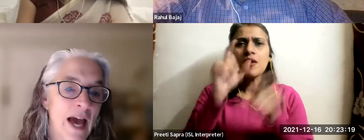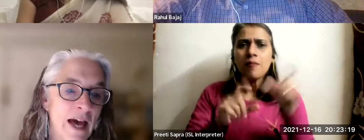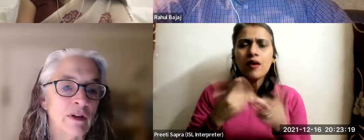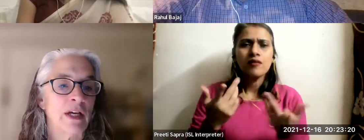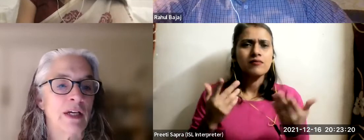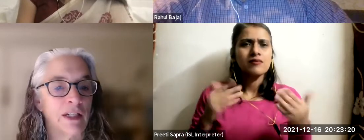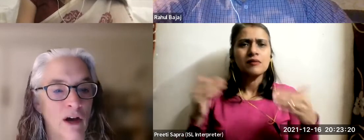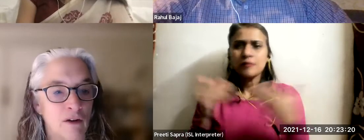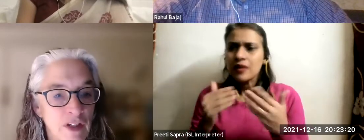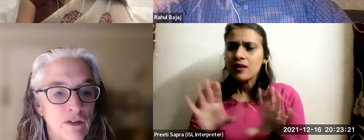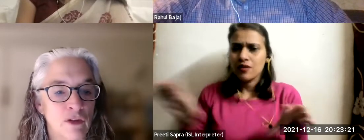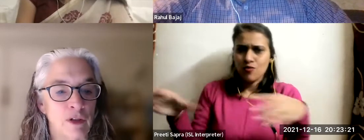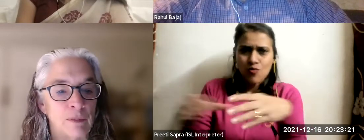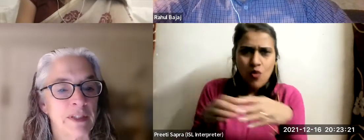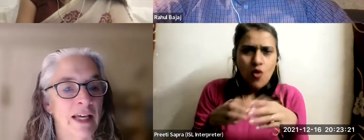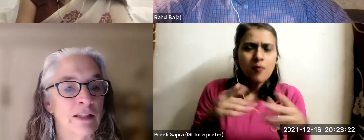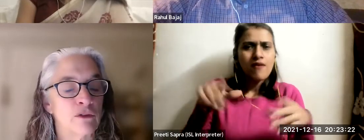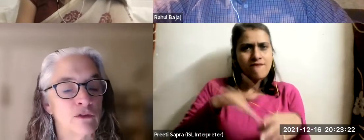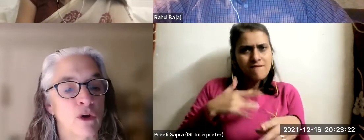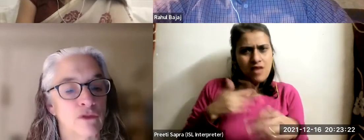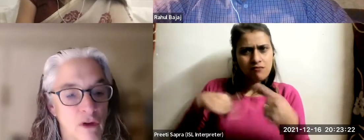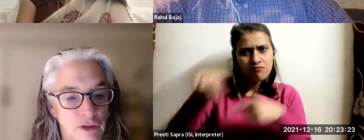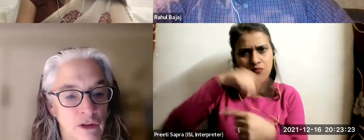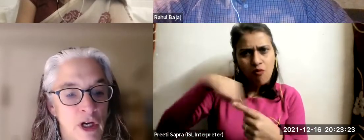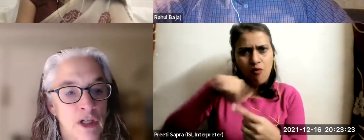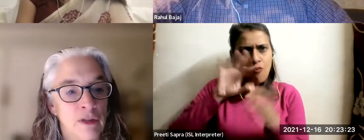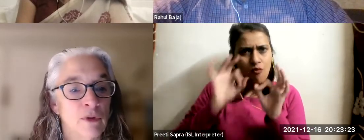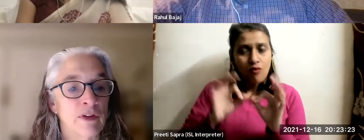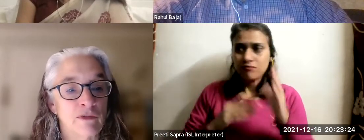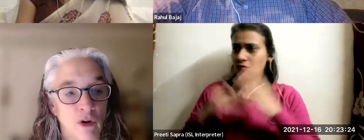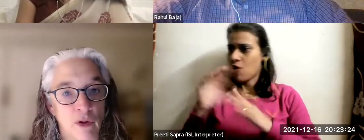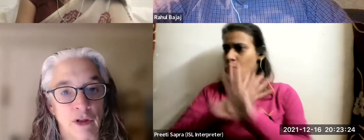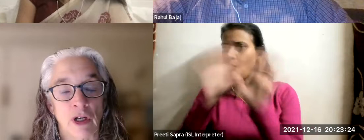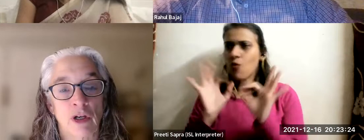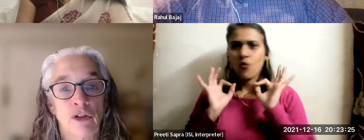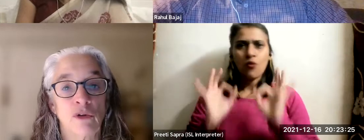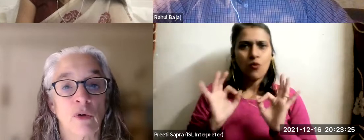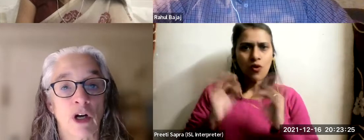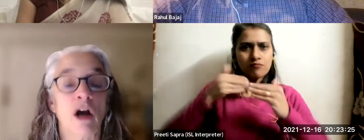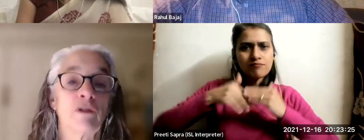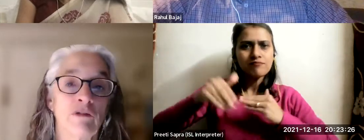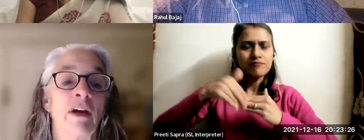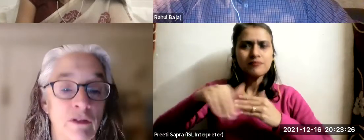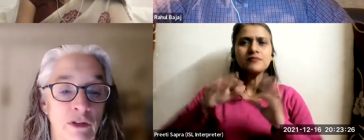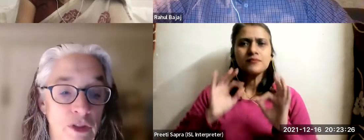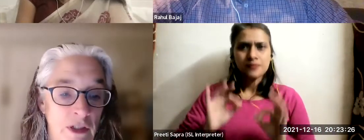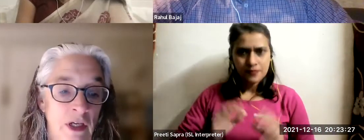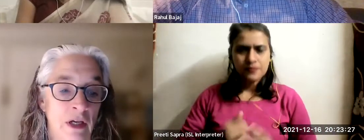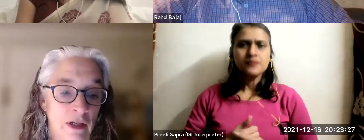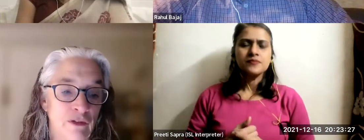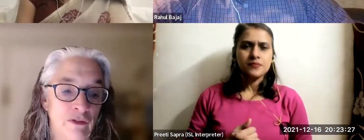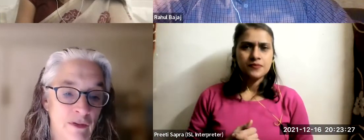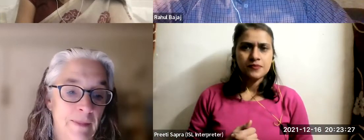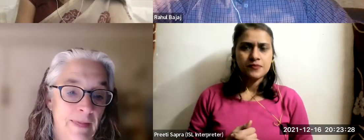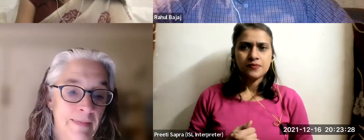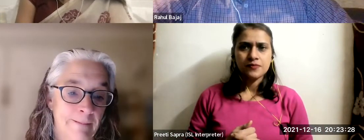or a gathering and it all feels good, but then there's no structure to move it forward to a Right. concrete resolution. Right. And